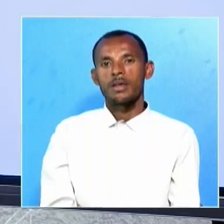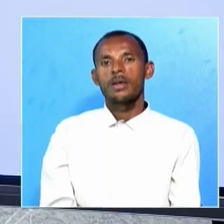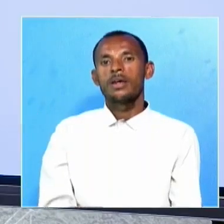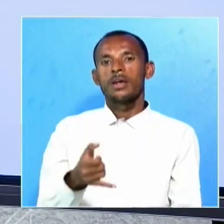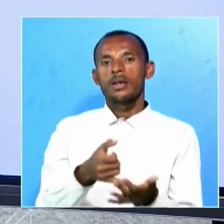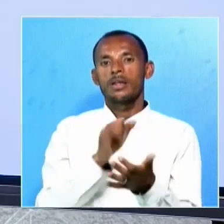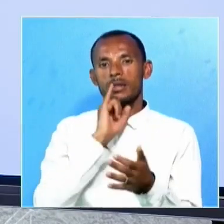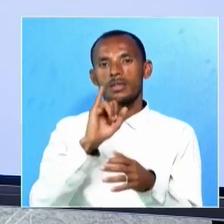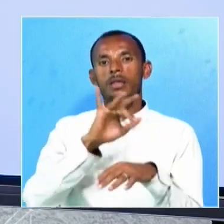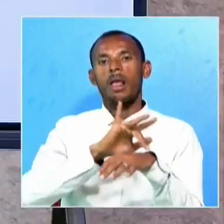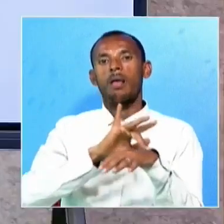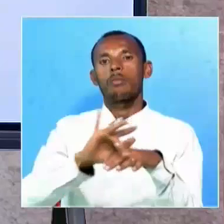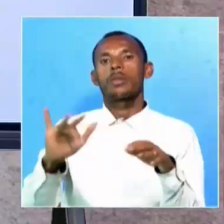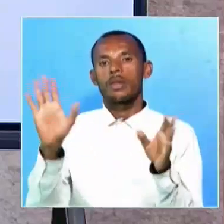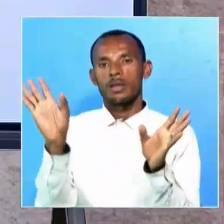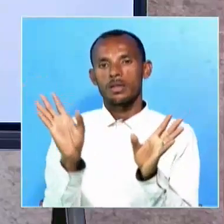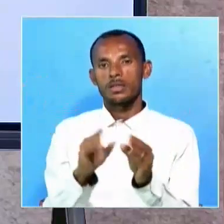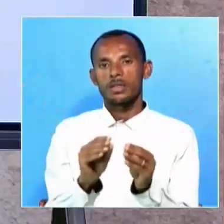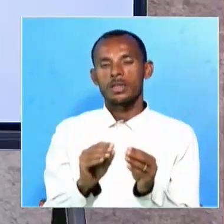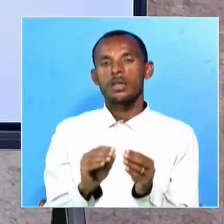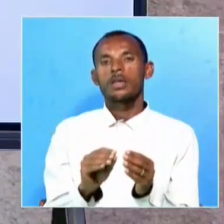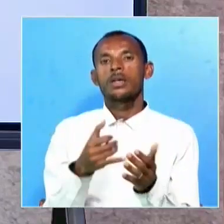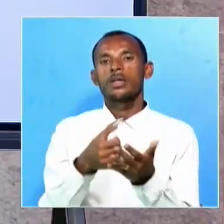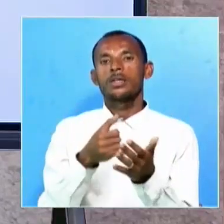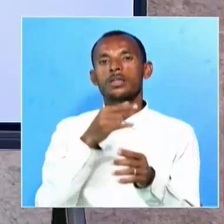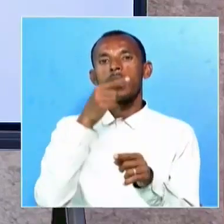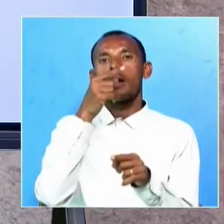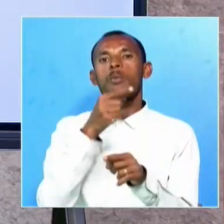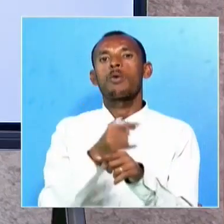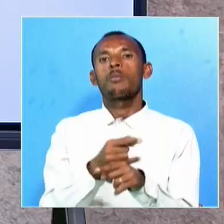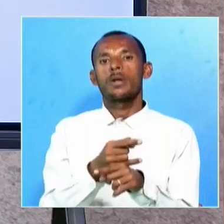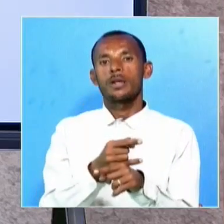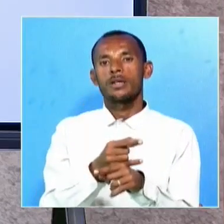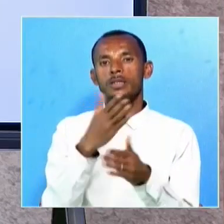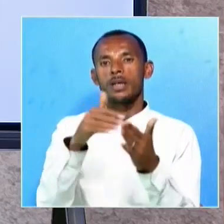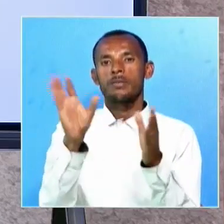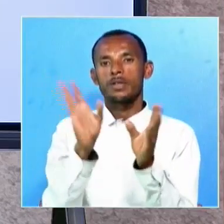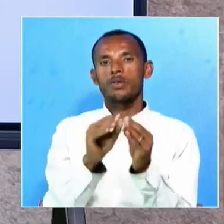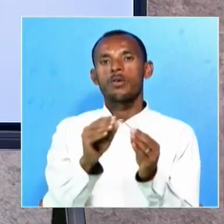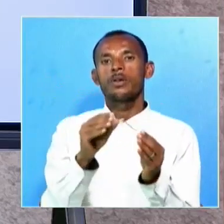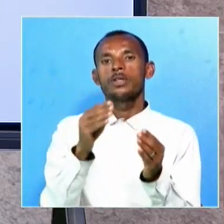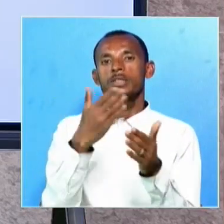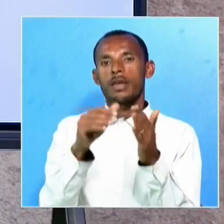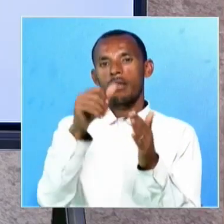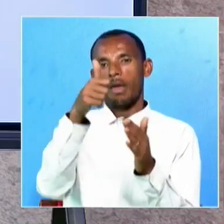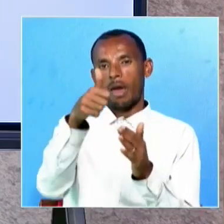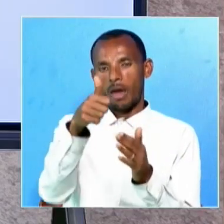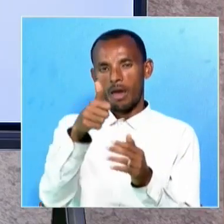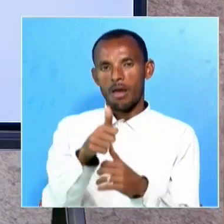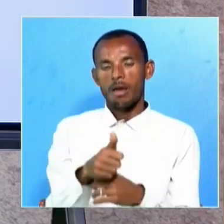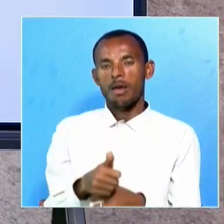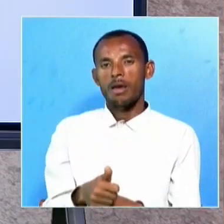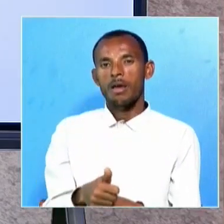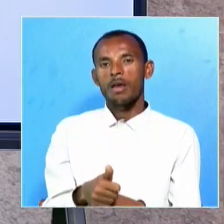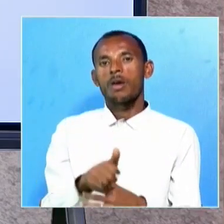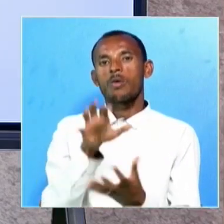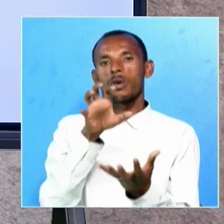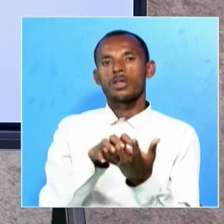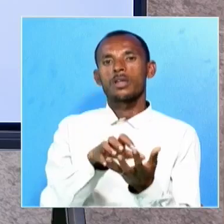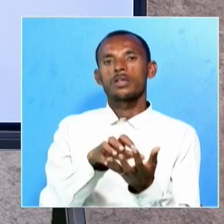empty. It's a proper subset of set A contains the